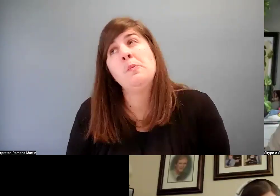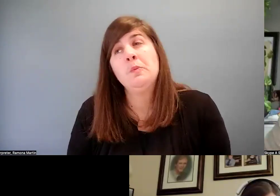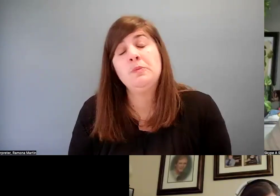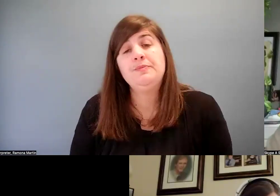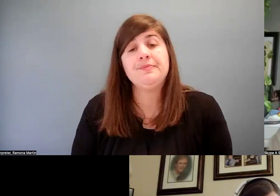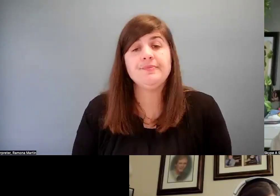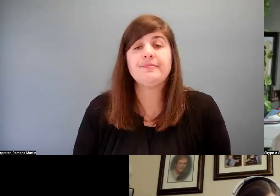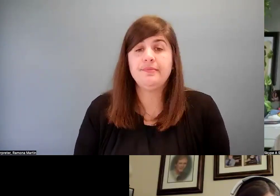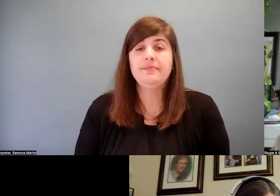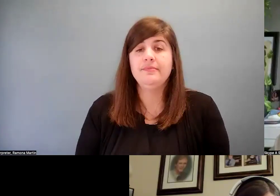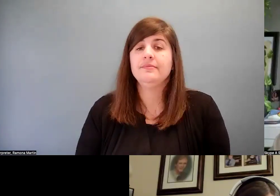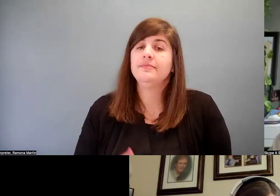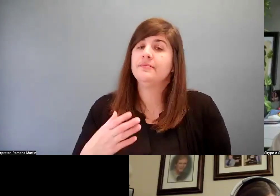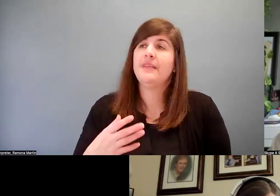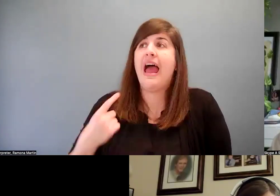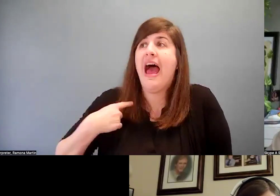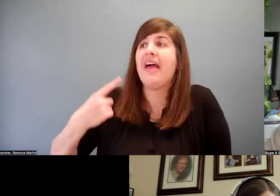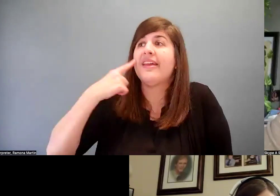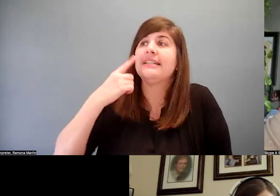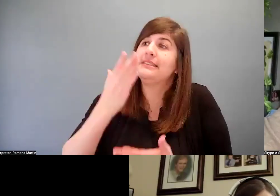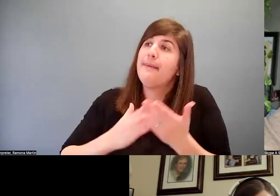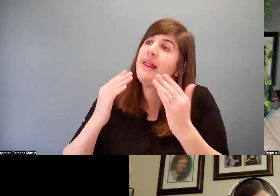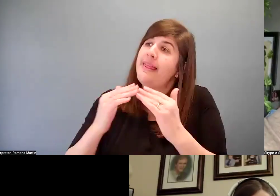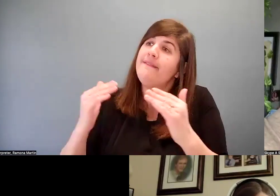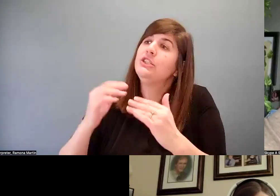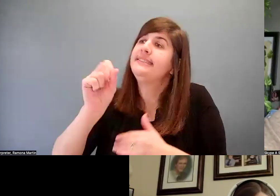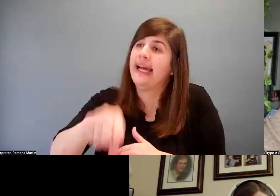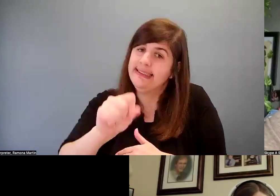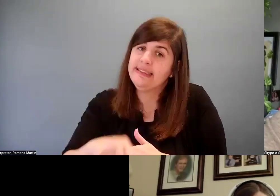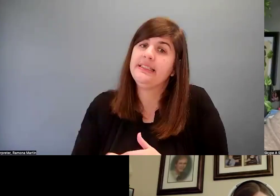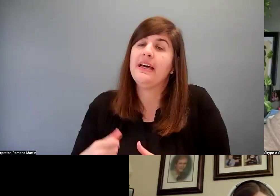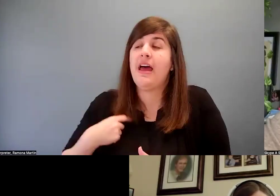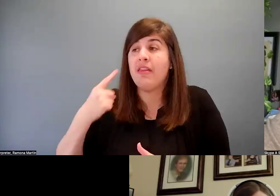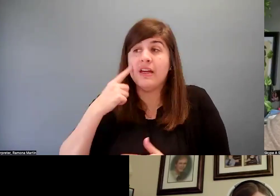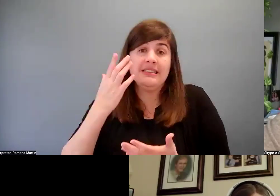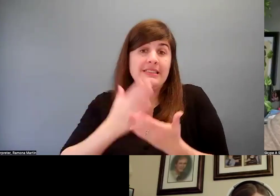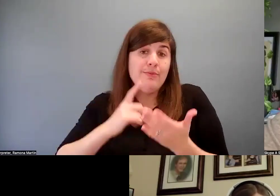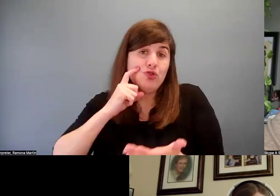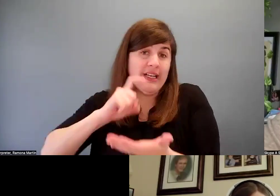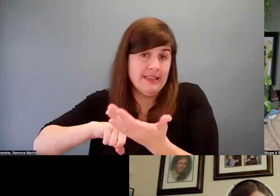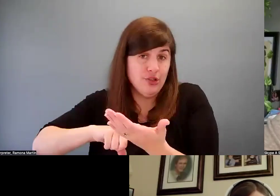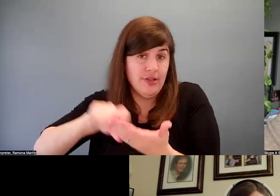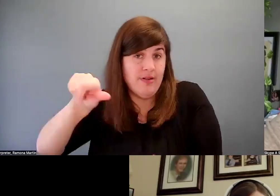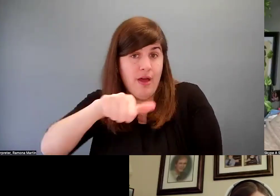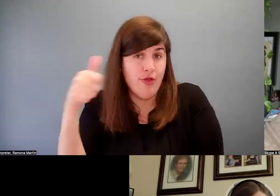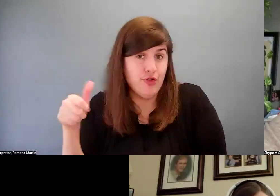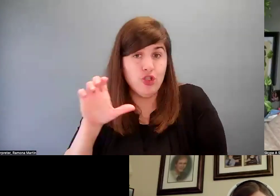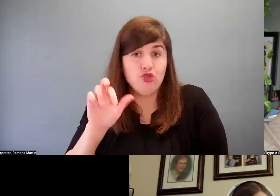on I'm some very level, I think that the answer is yes. I think there could be some recognition of another creature,